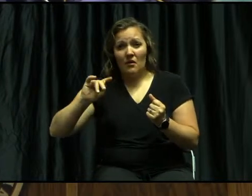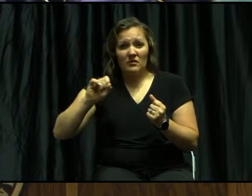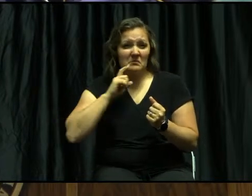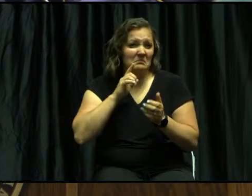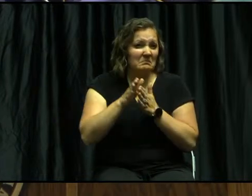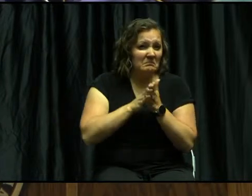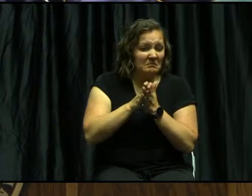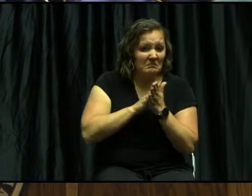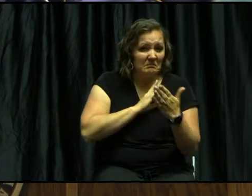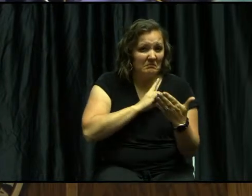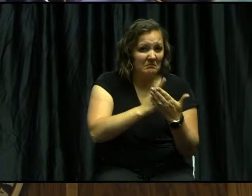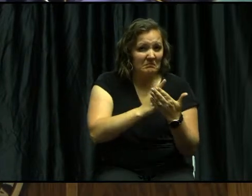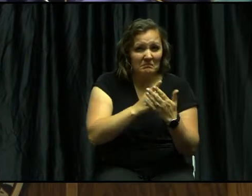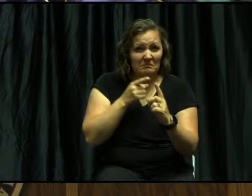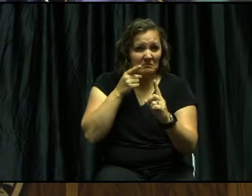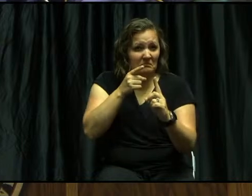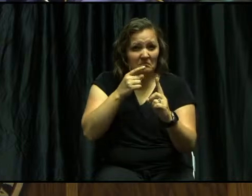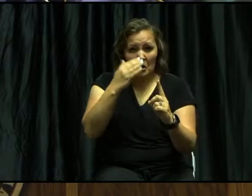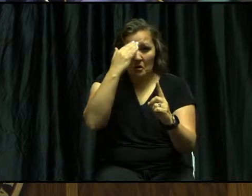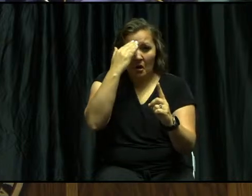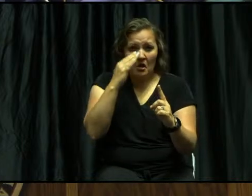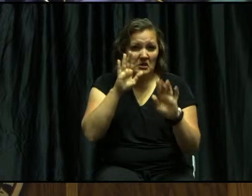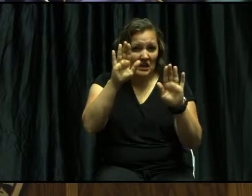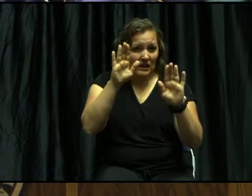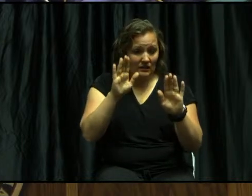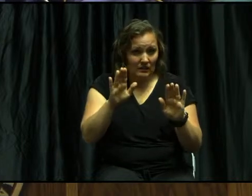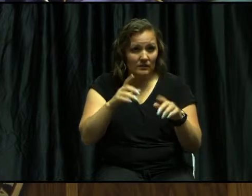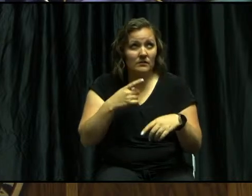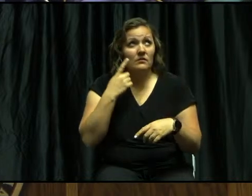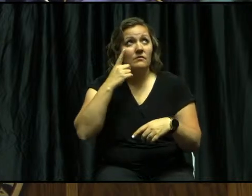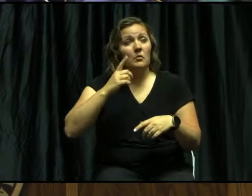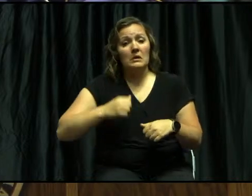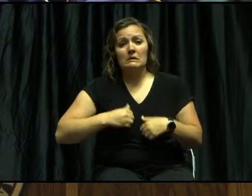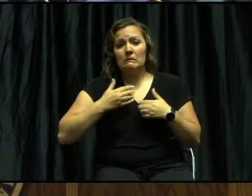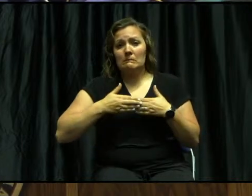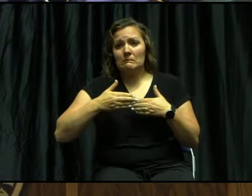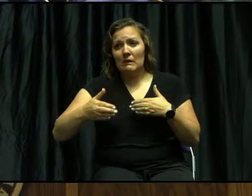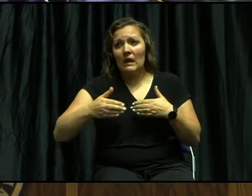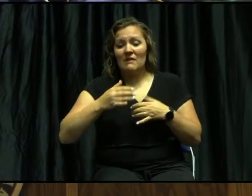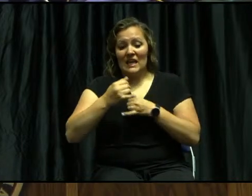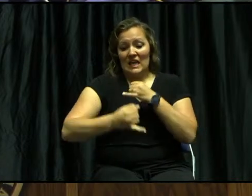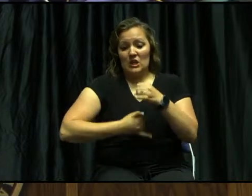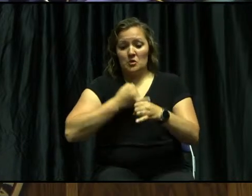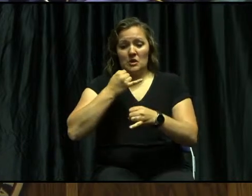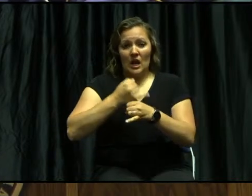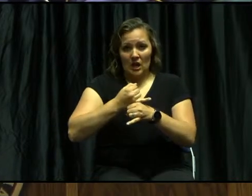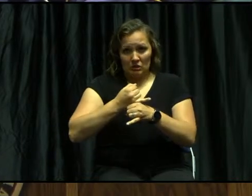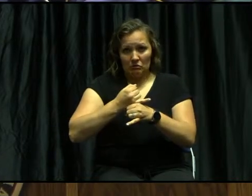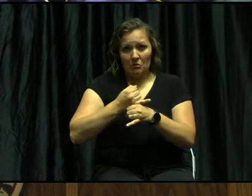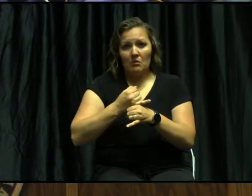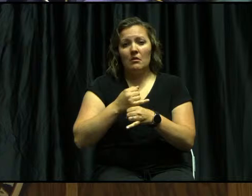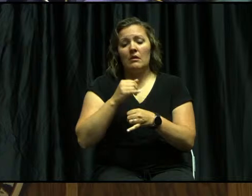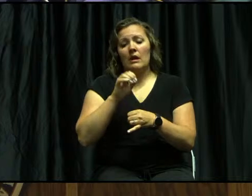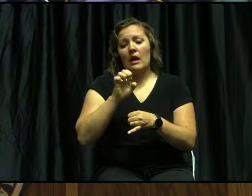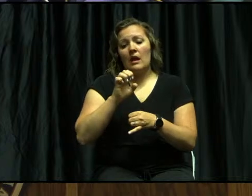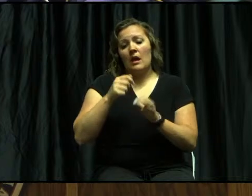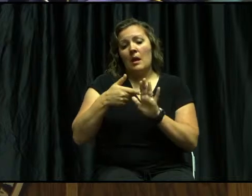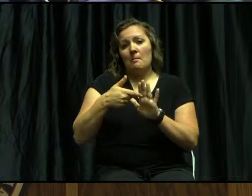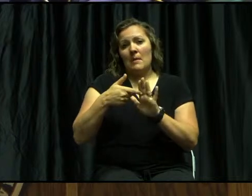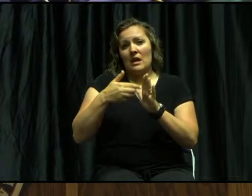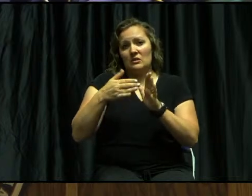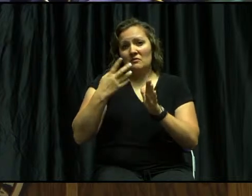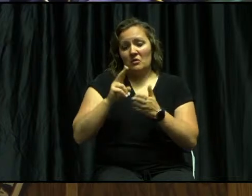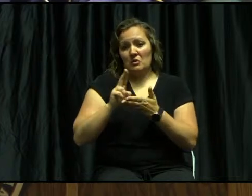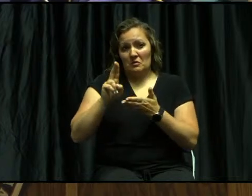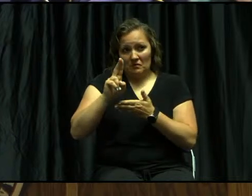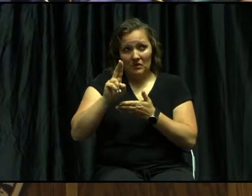dedication to the pursuit of knowledge and excellence, for his vital role as an international ambassador for the university, for the